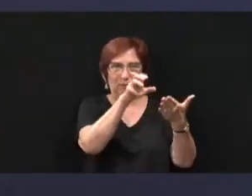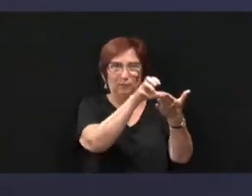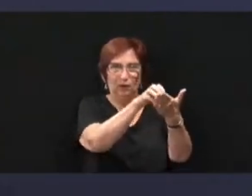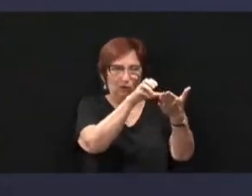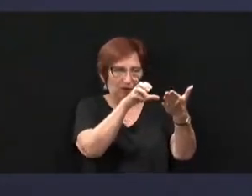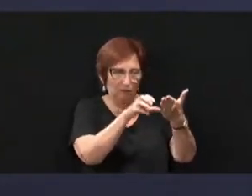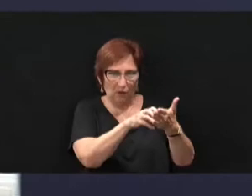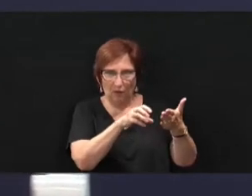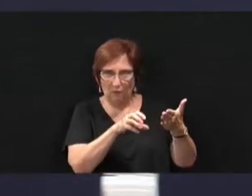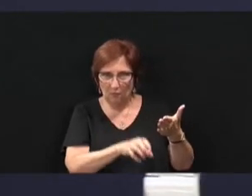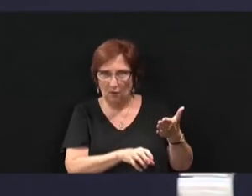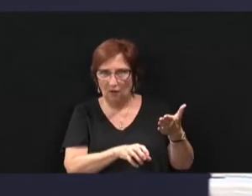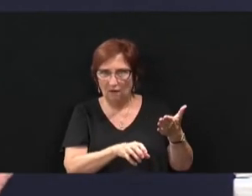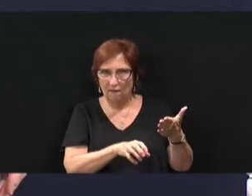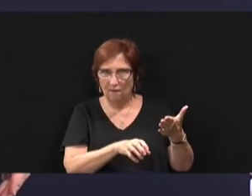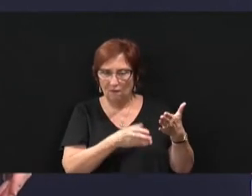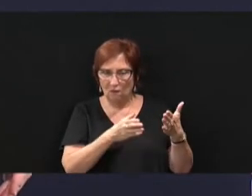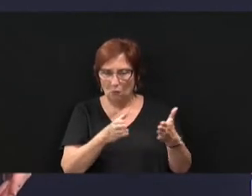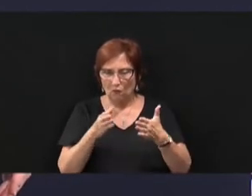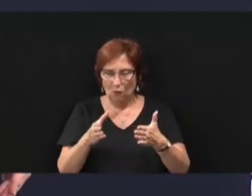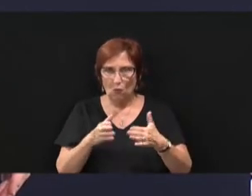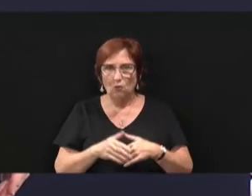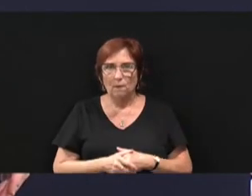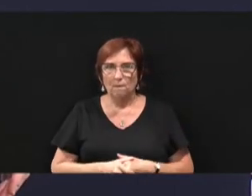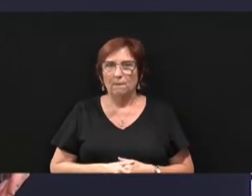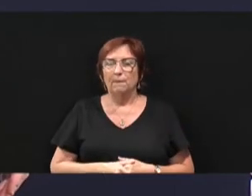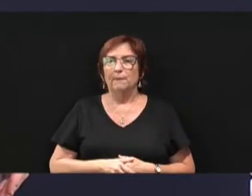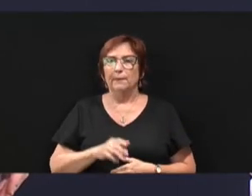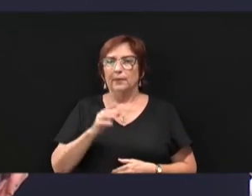about the